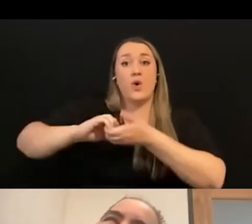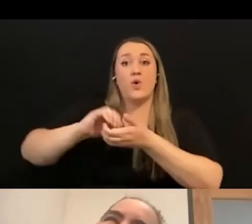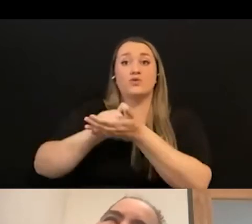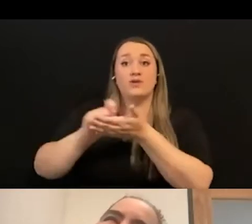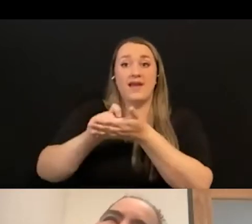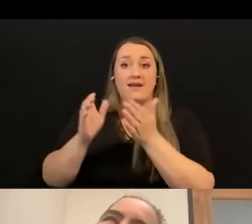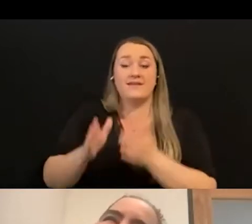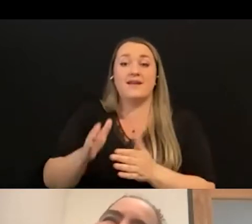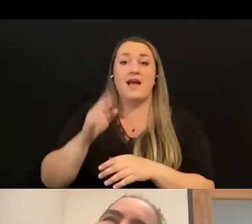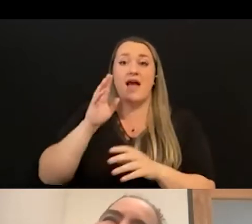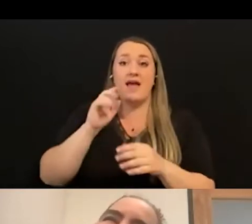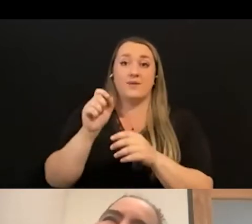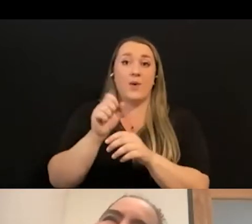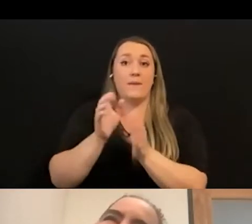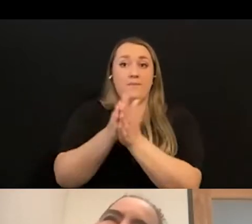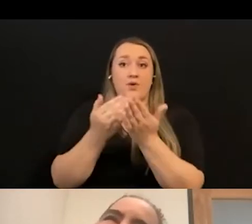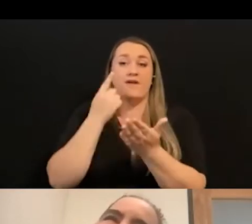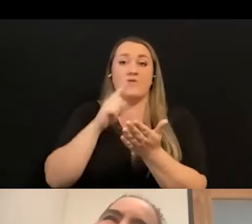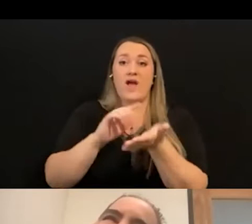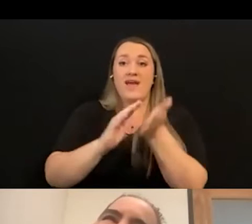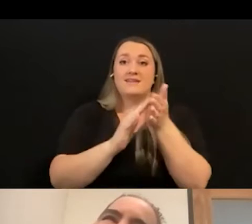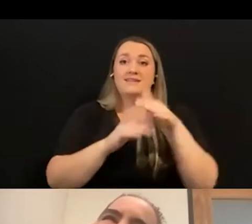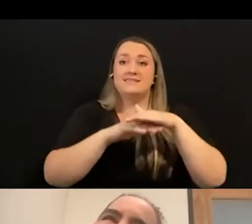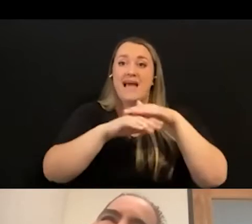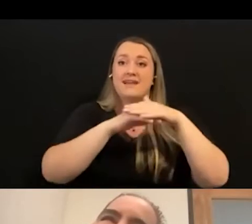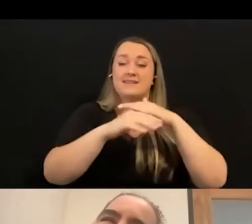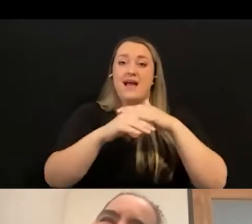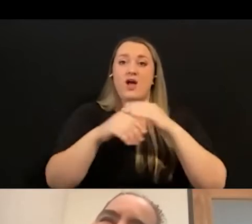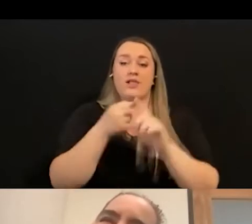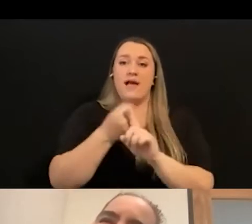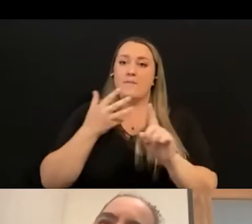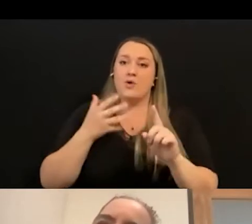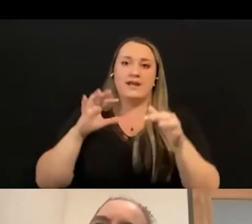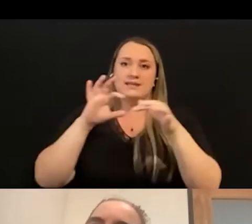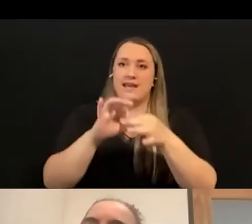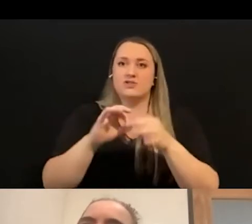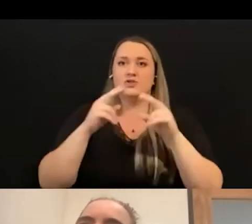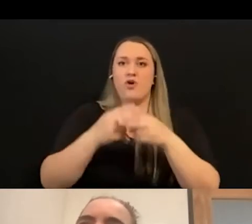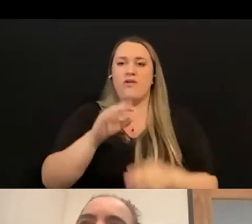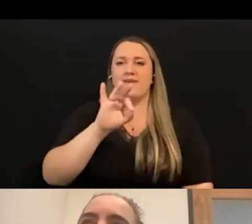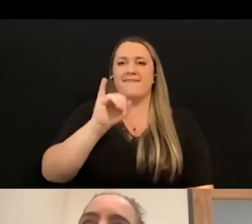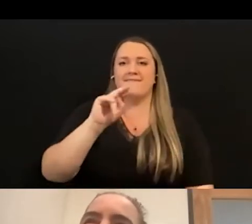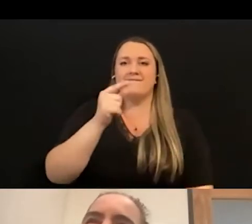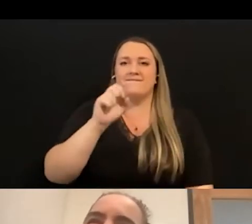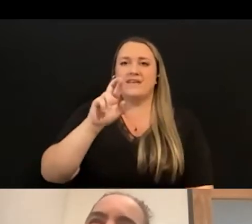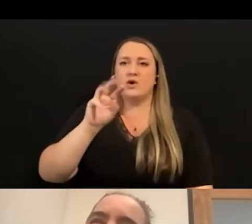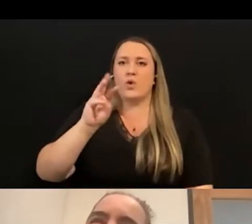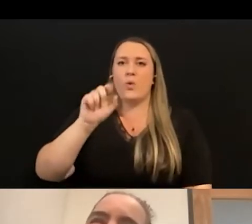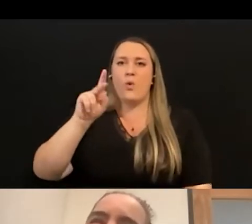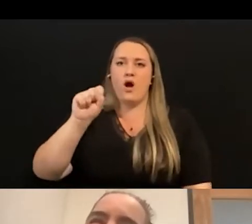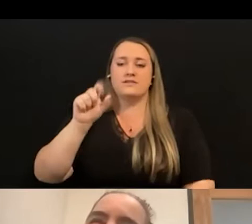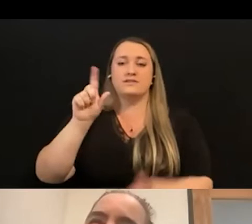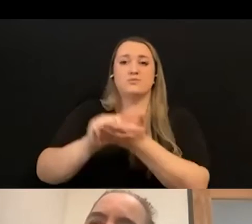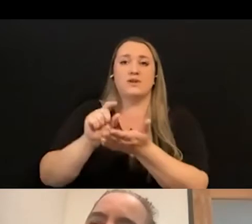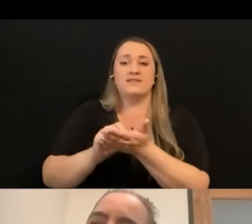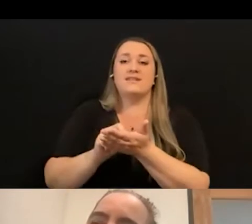for a tactile labyrinth collection, Finger Walks, produced by American Printing House for the Blind. Thank you